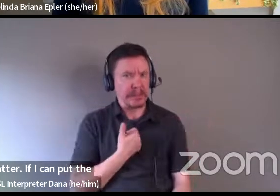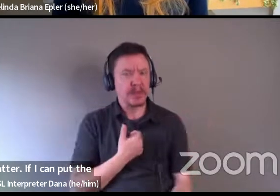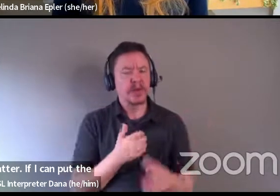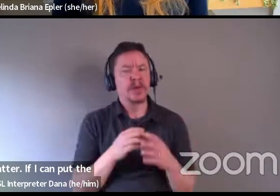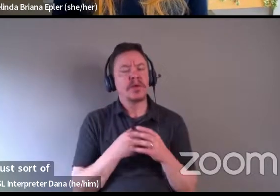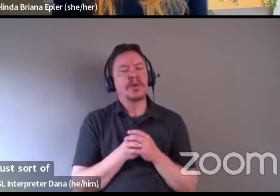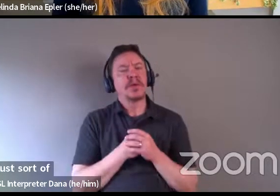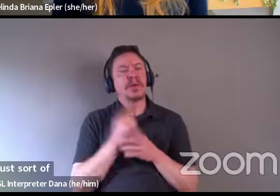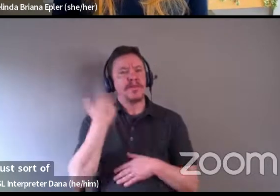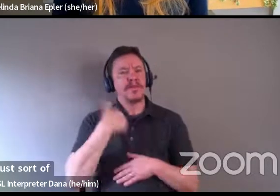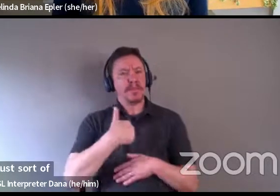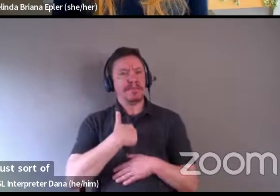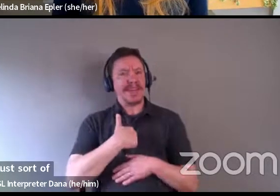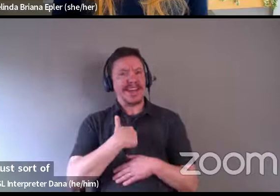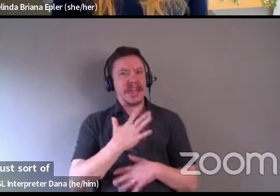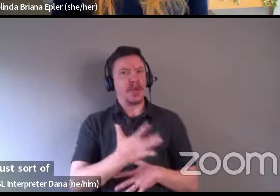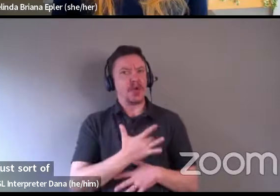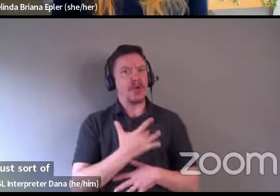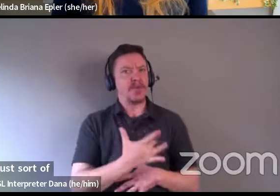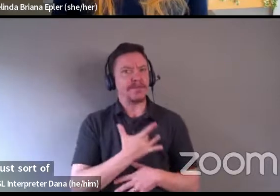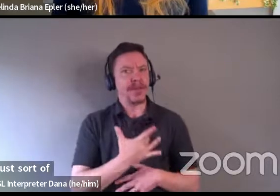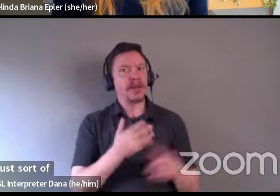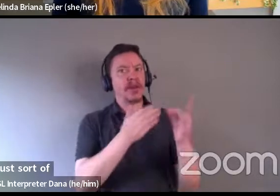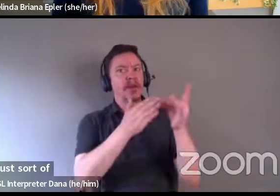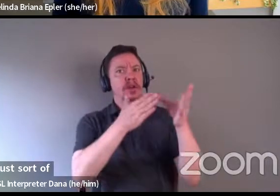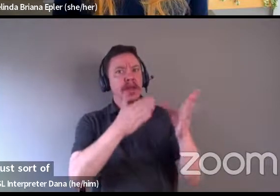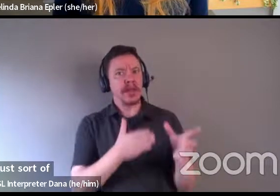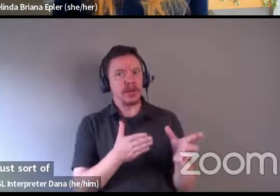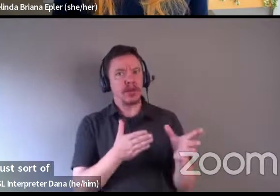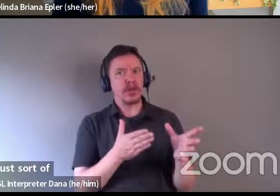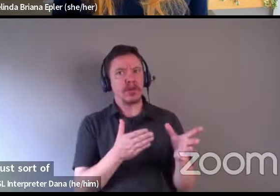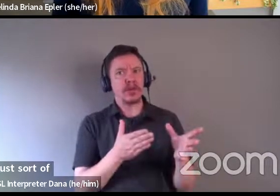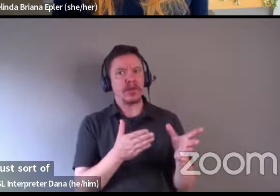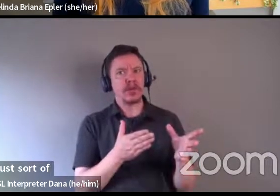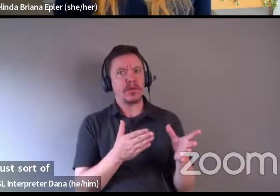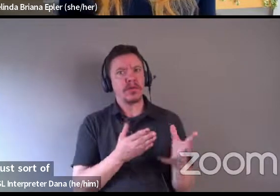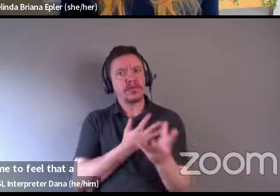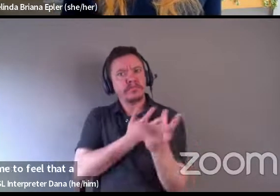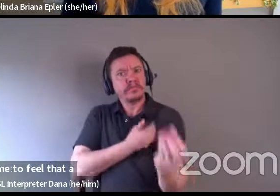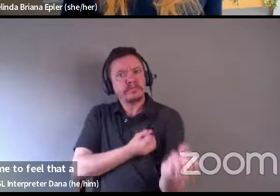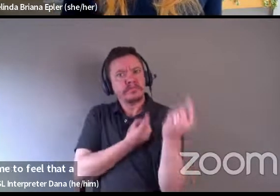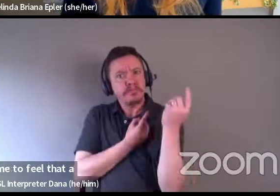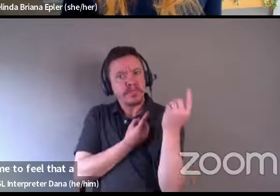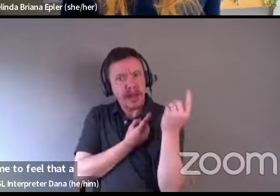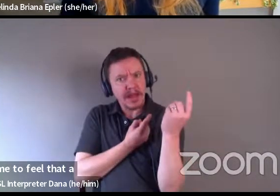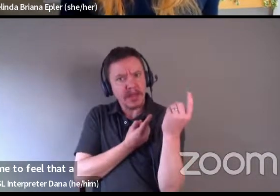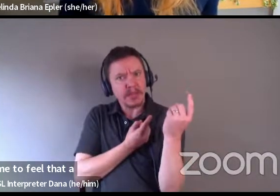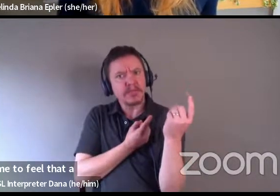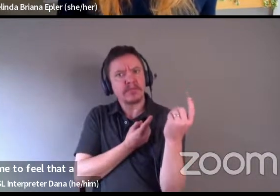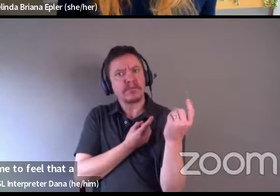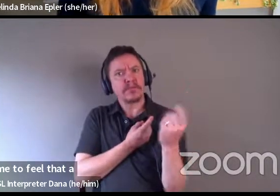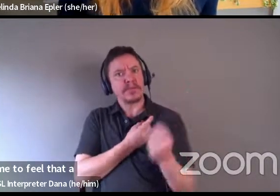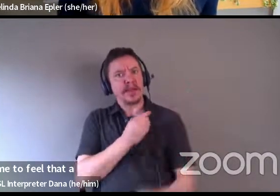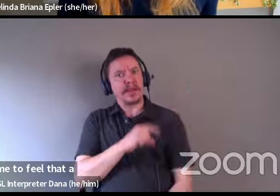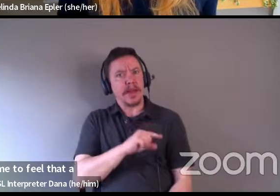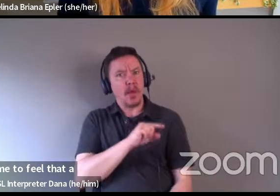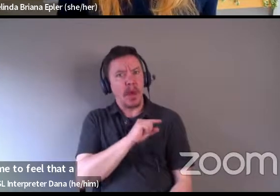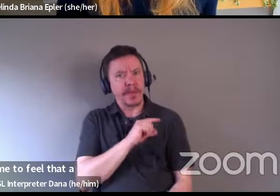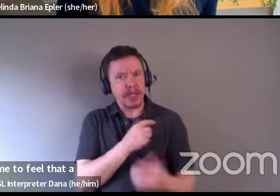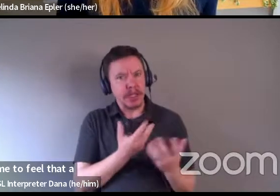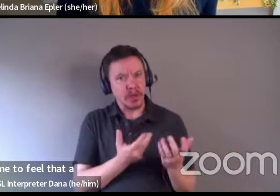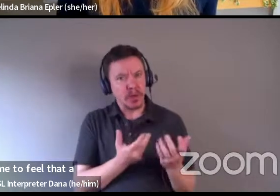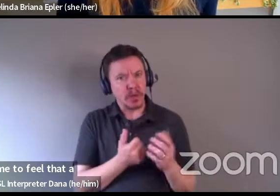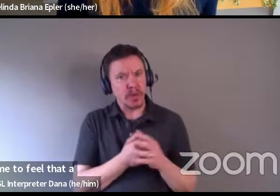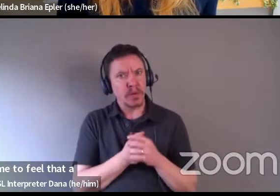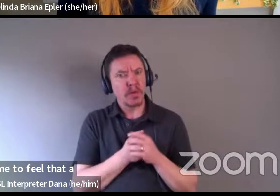For me to feel that a leader is emphatic or has empathy